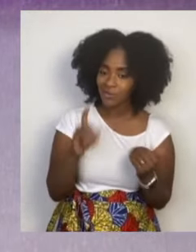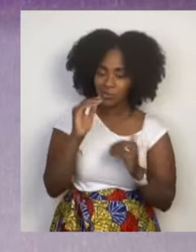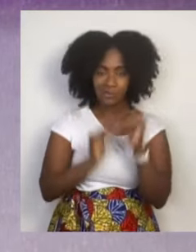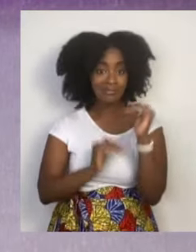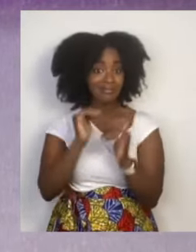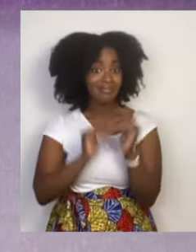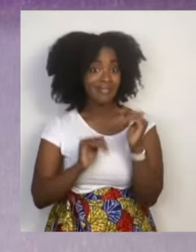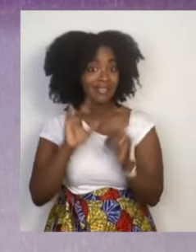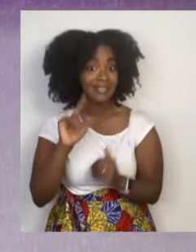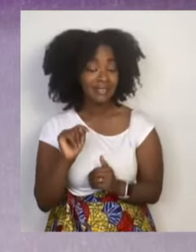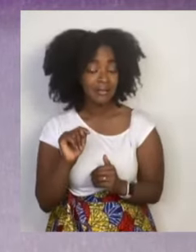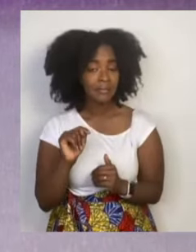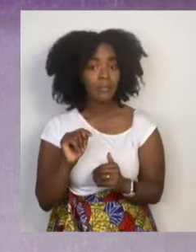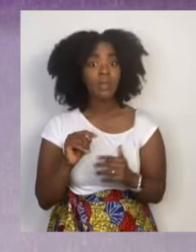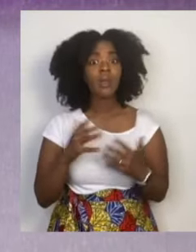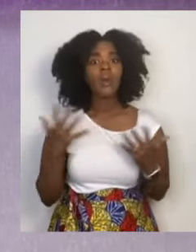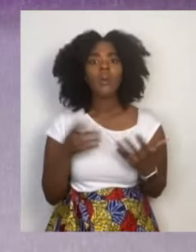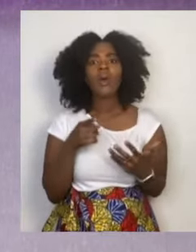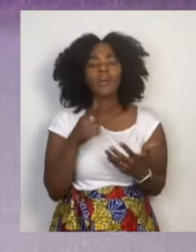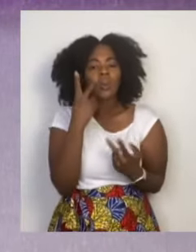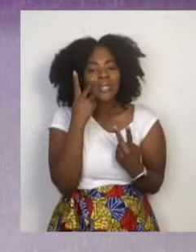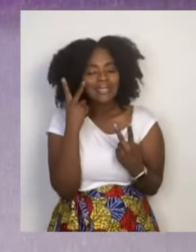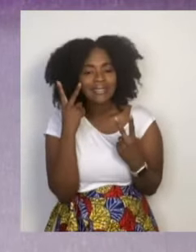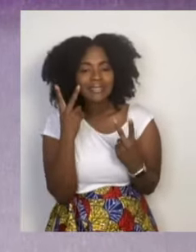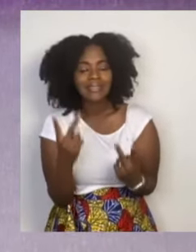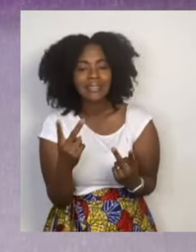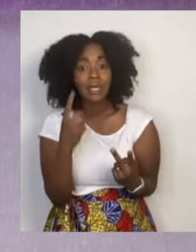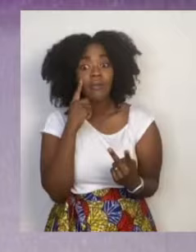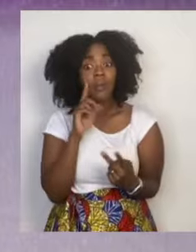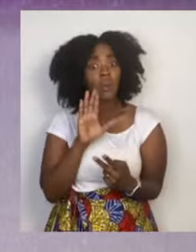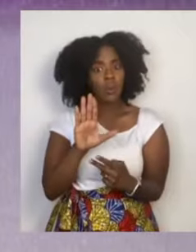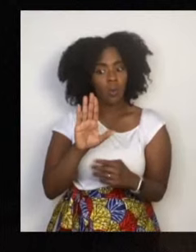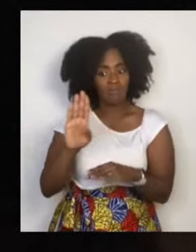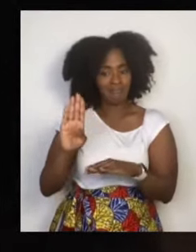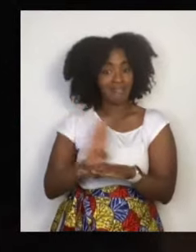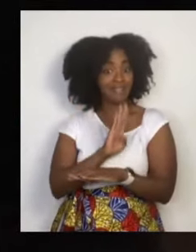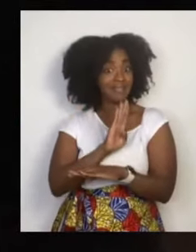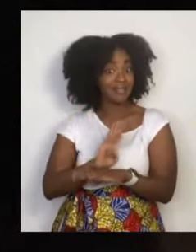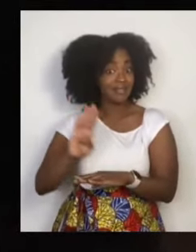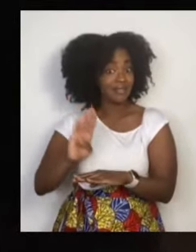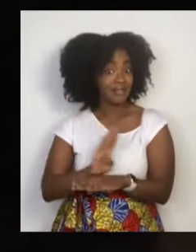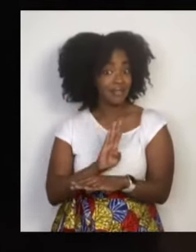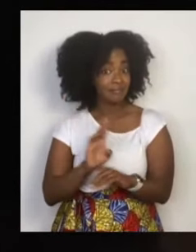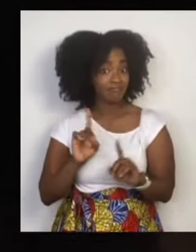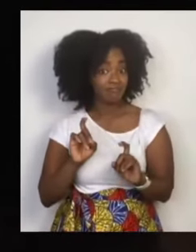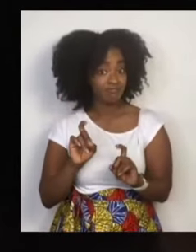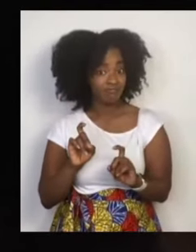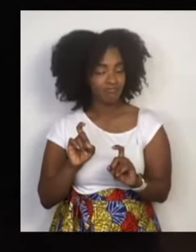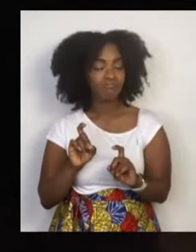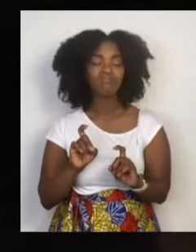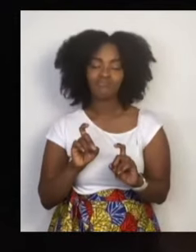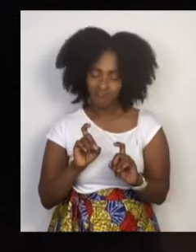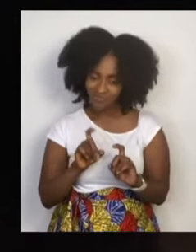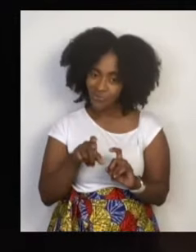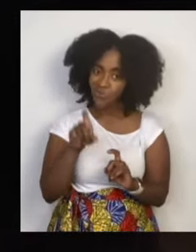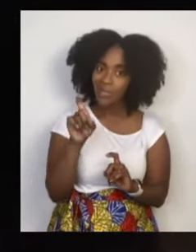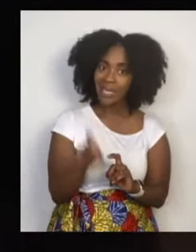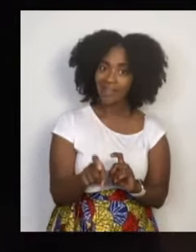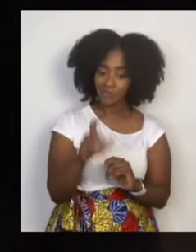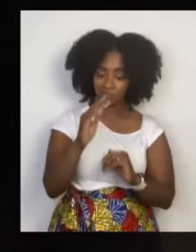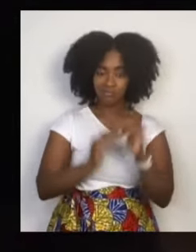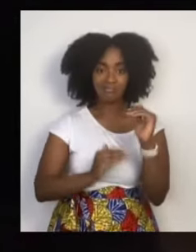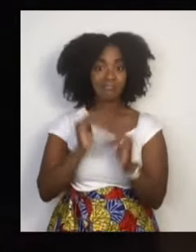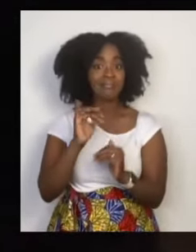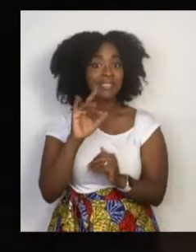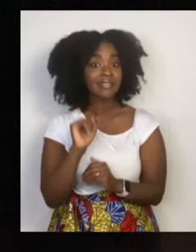do you see for your business? Because you have to build it. What do you